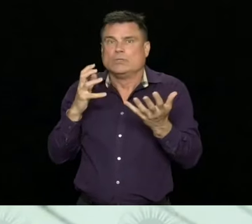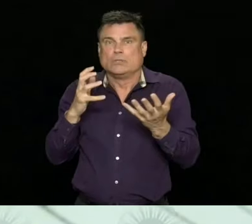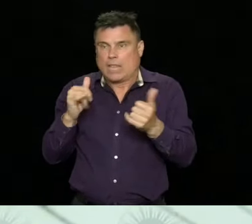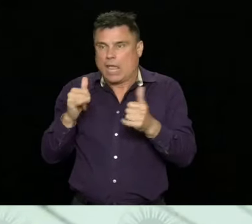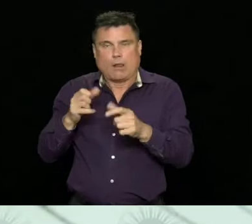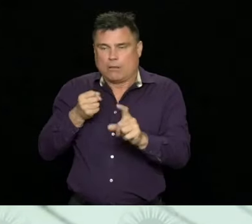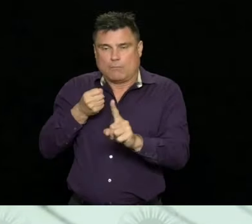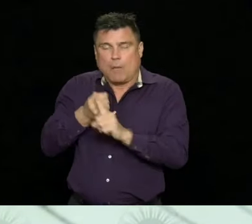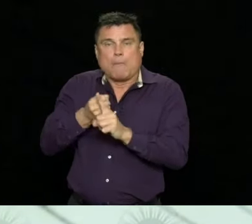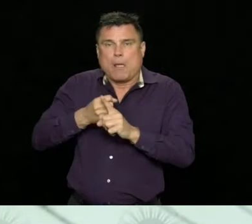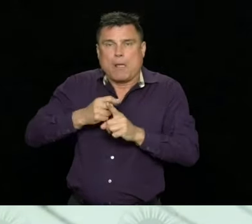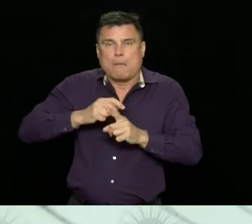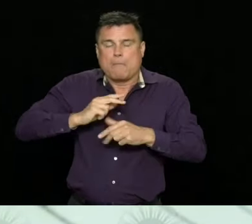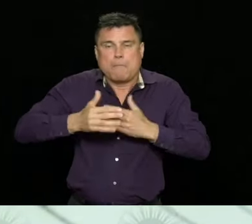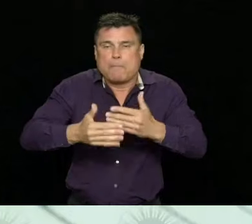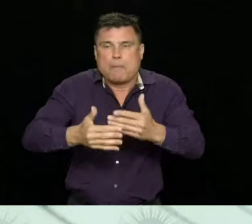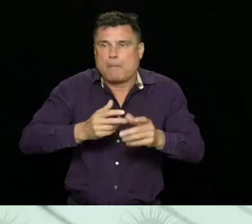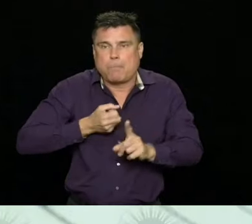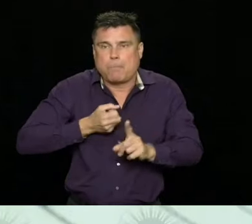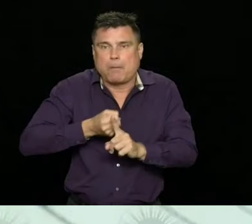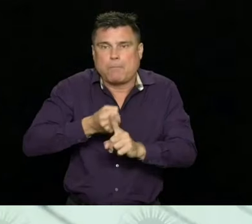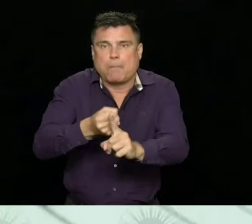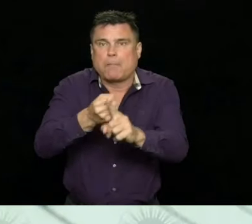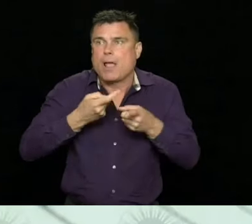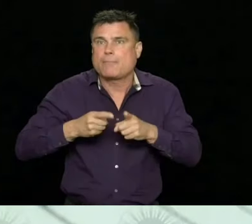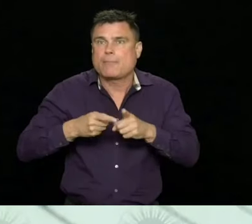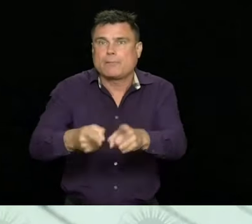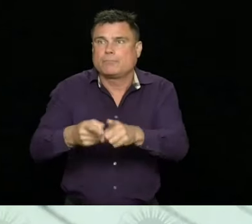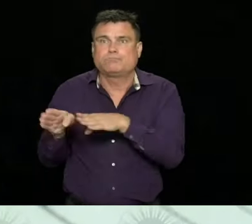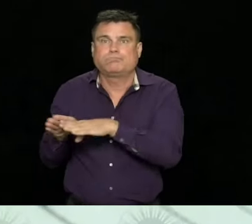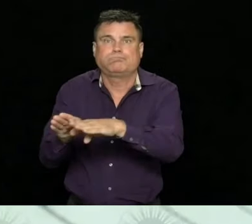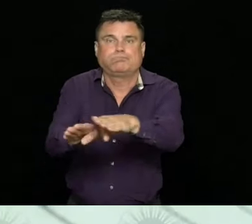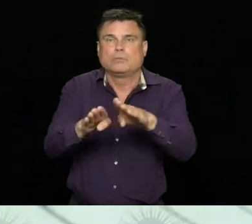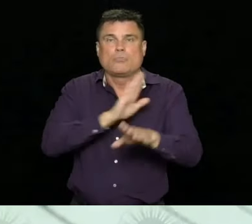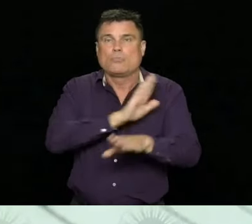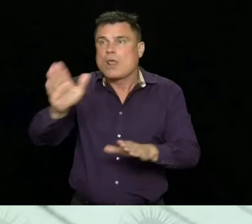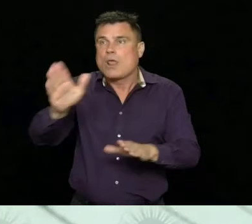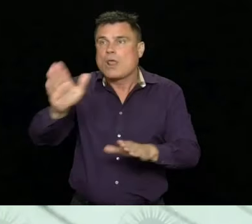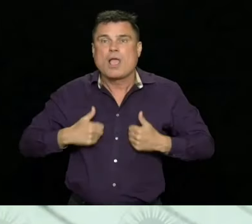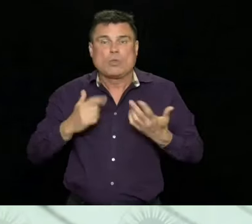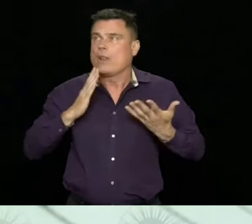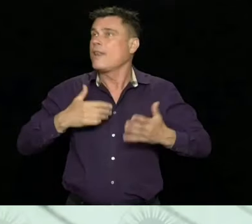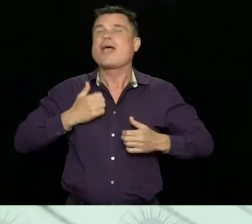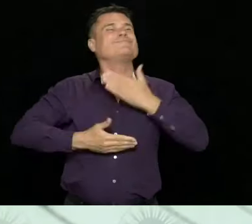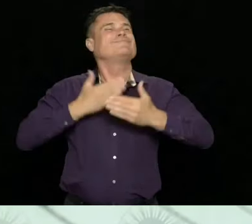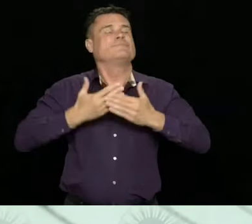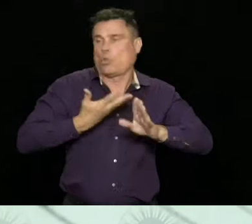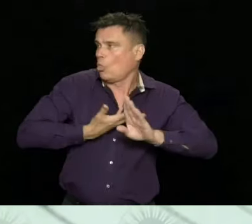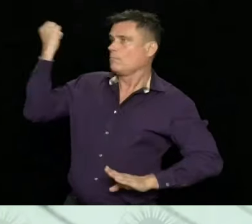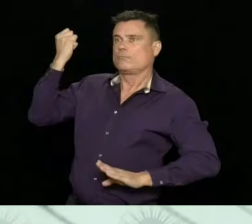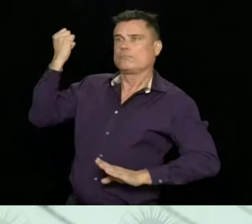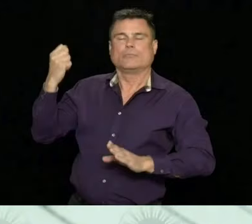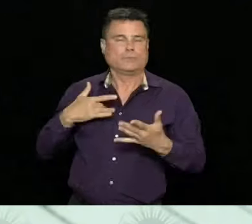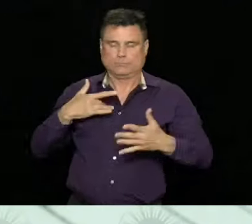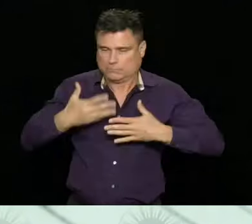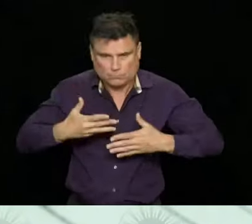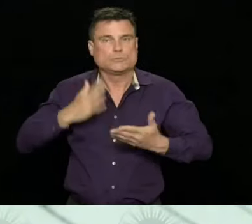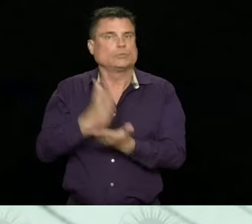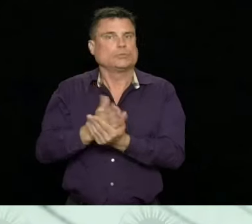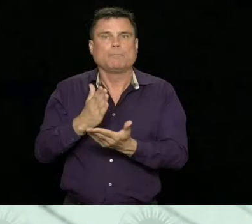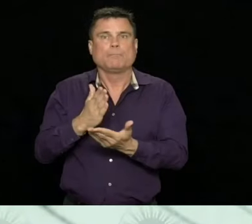practically overnight. Unquestionably, the coronavirus has been a global tragedy,